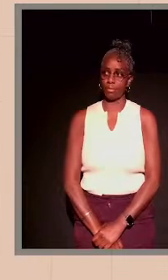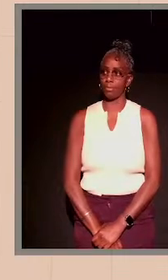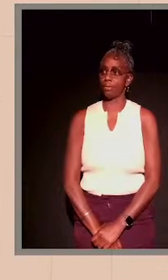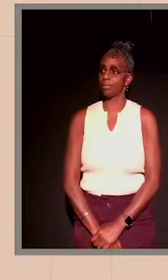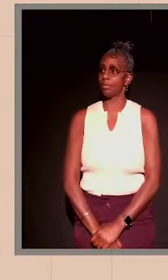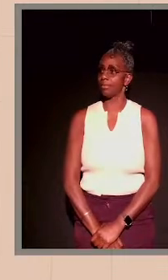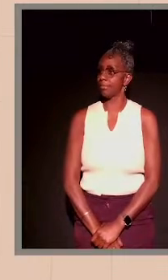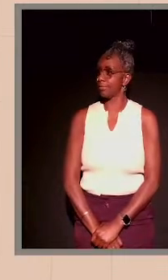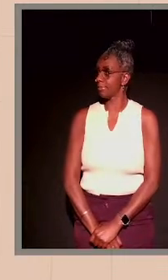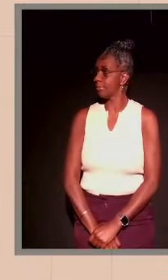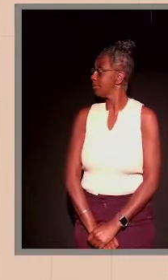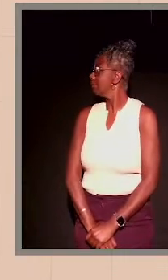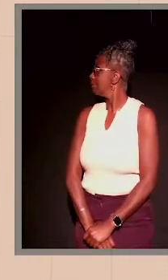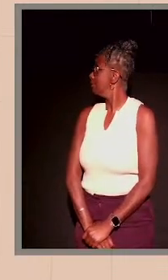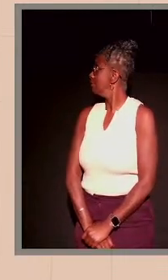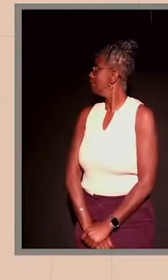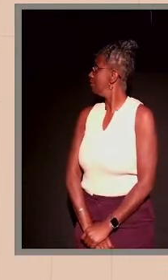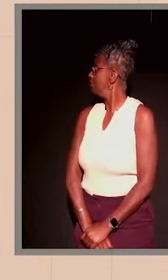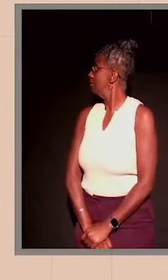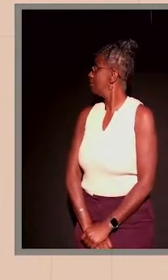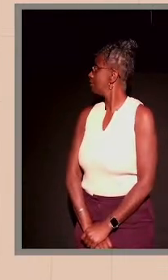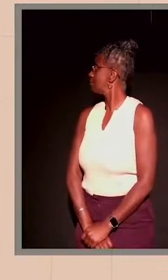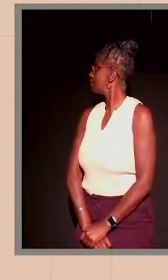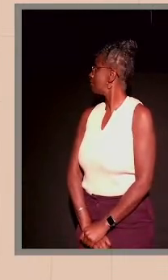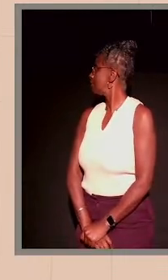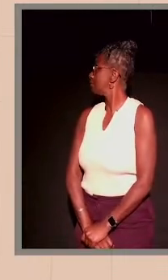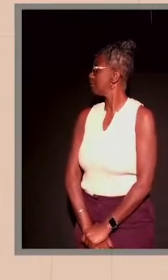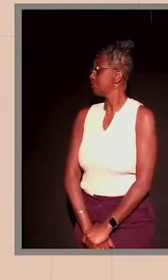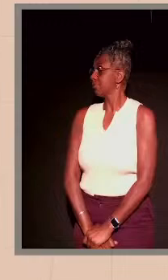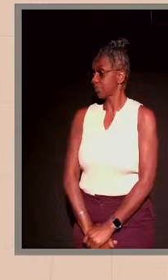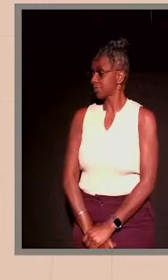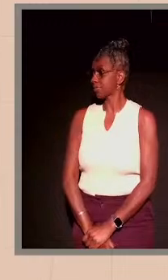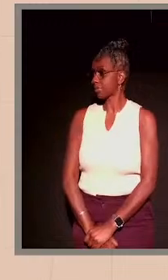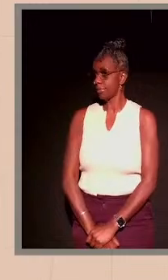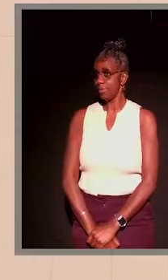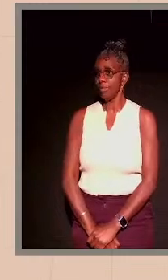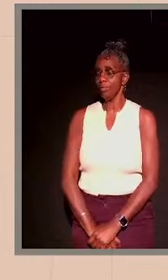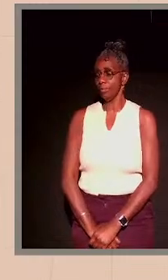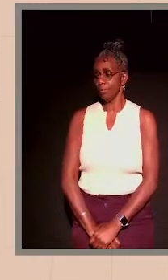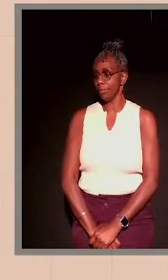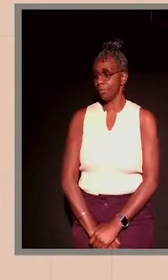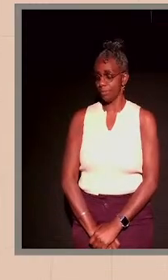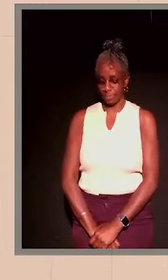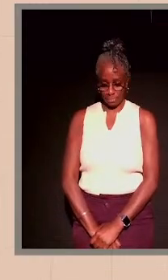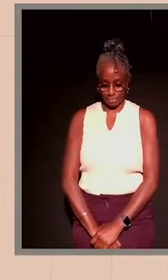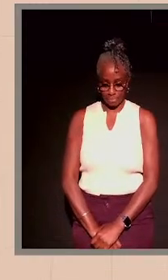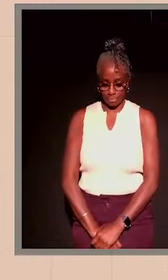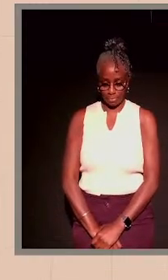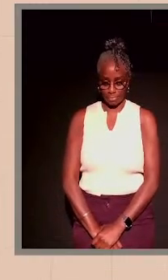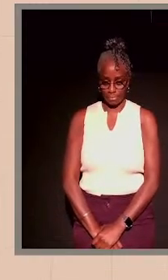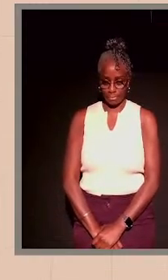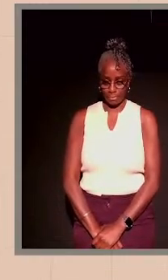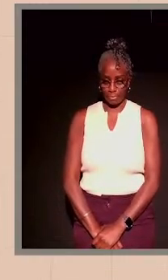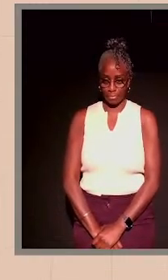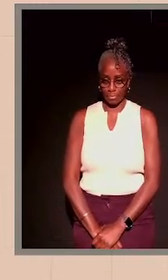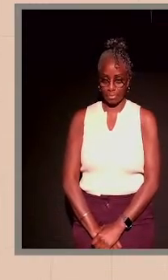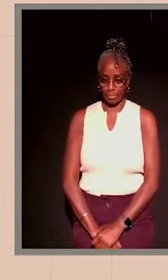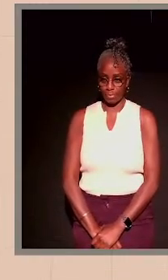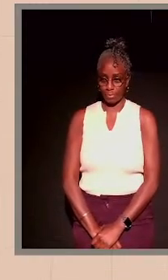and pitch, as well as a low-pass filter stage for each of the